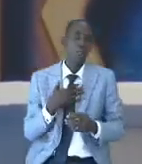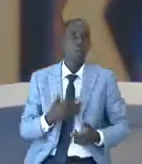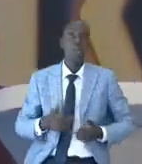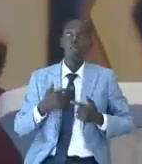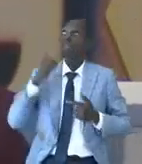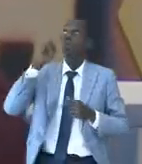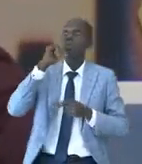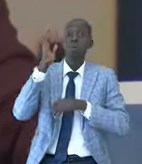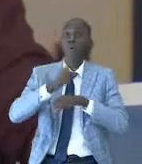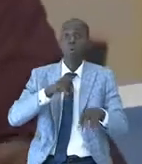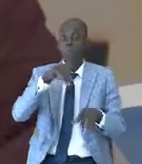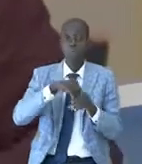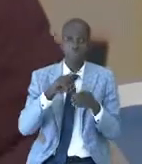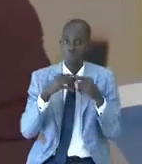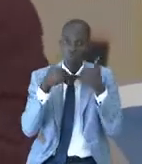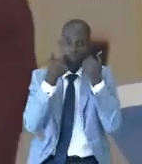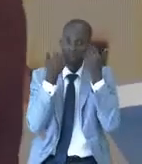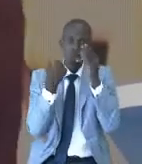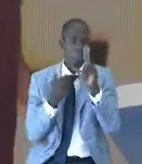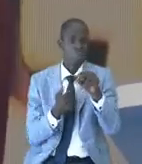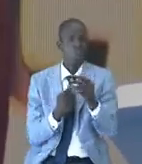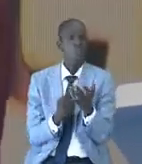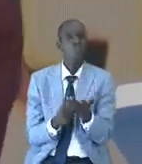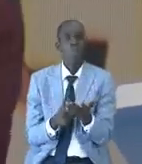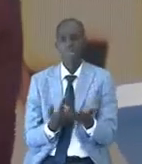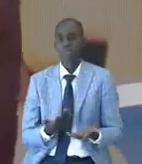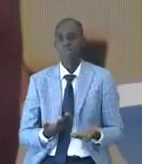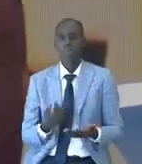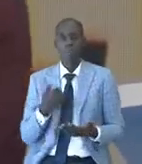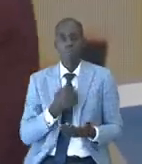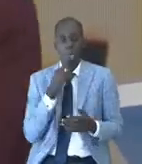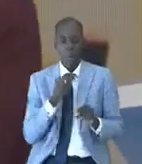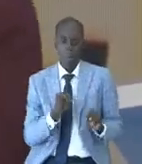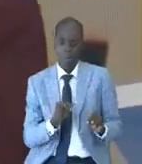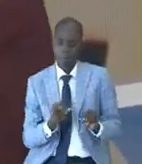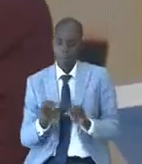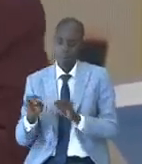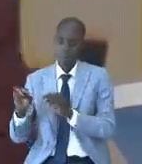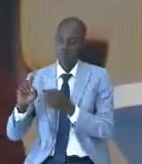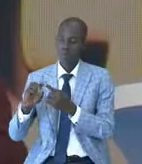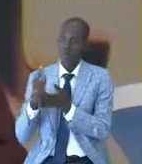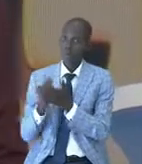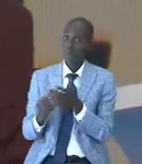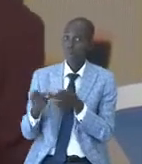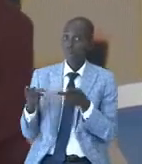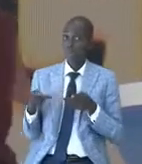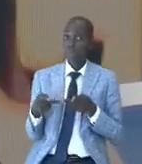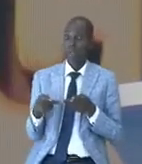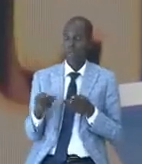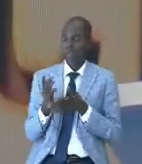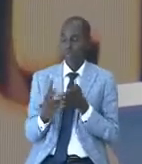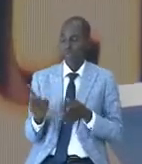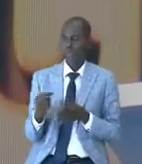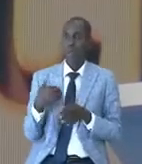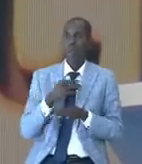to that. You know, sometimes we're, you know, going to a particular place and we didn't look at the